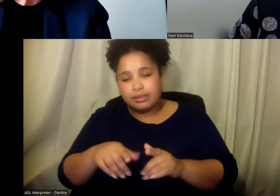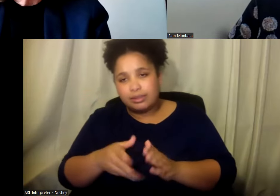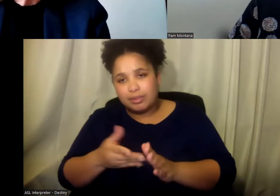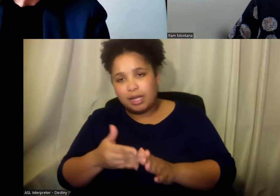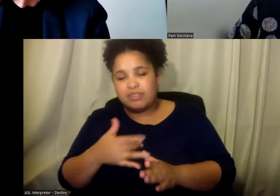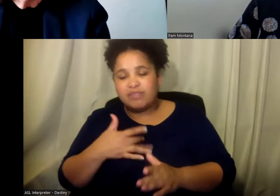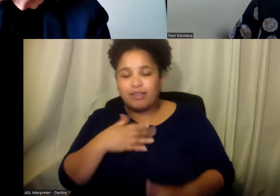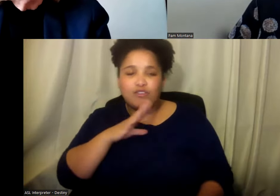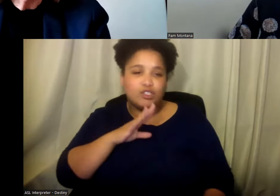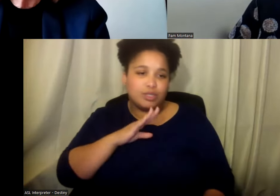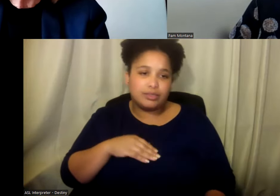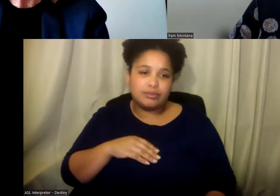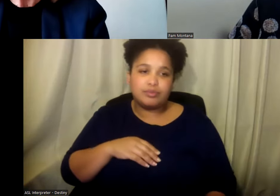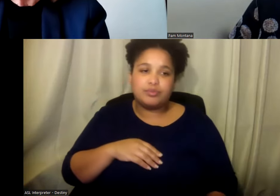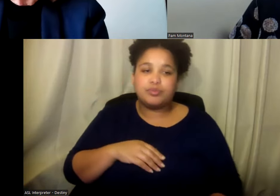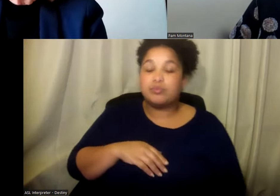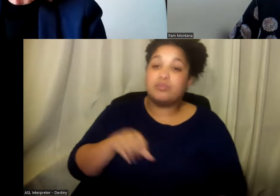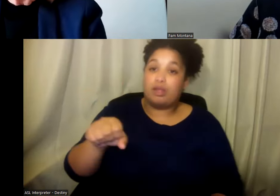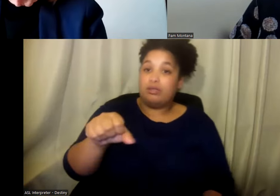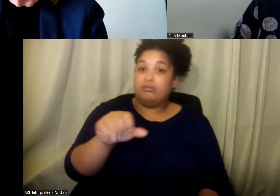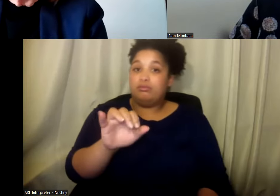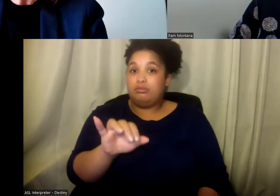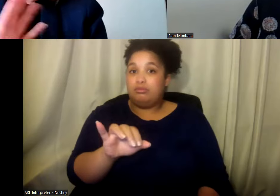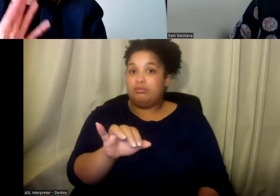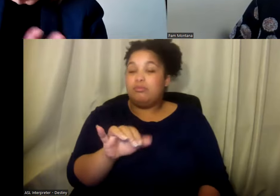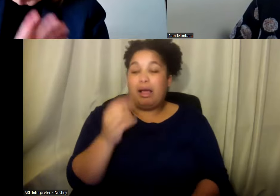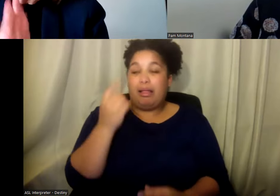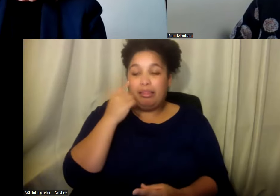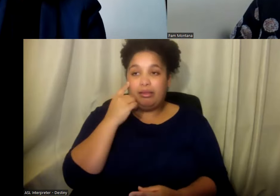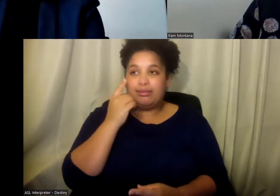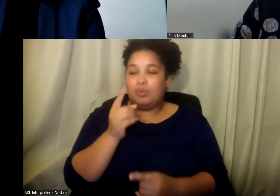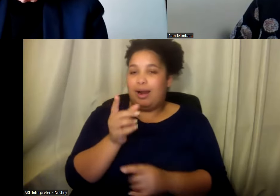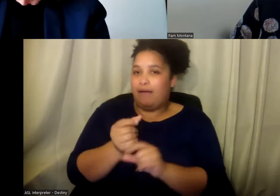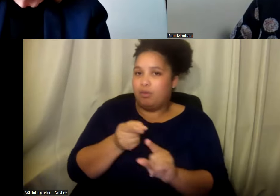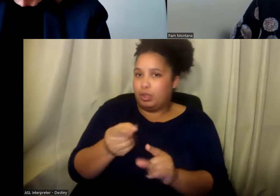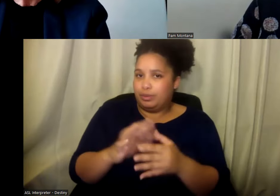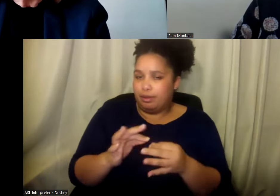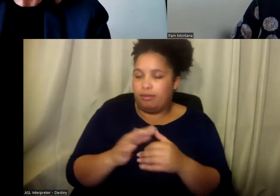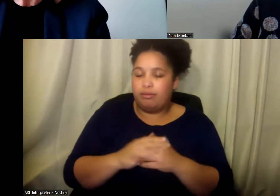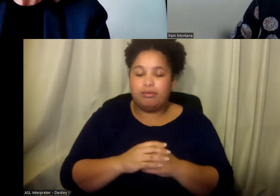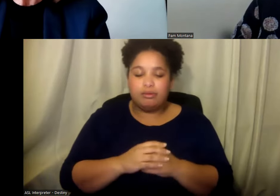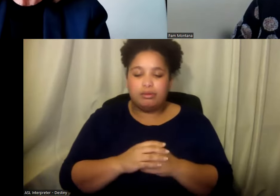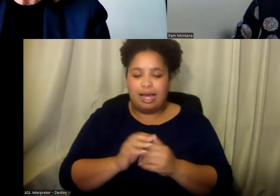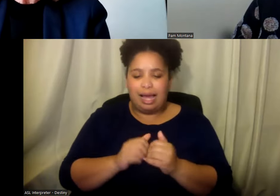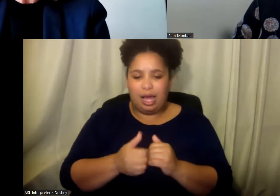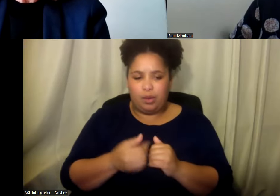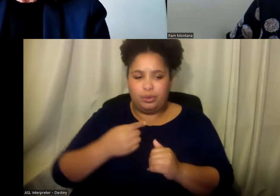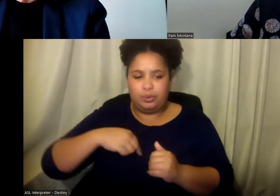I think the point is here's what I heard, in some ways, how do